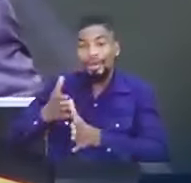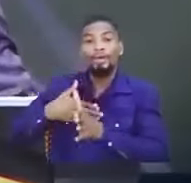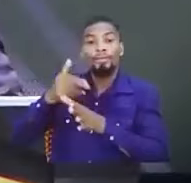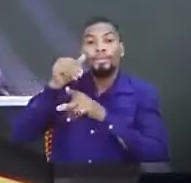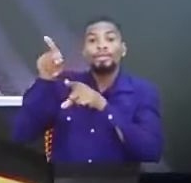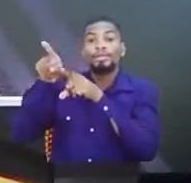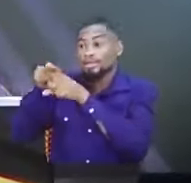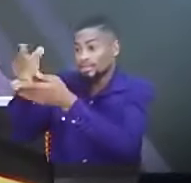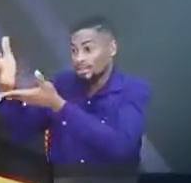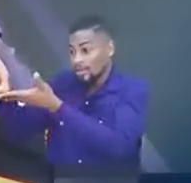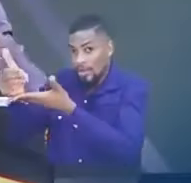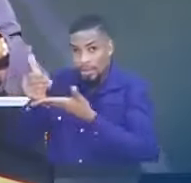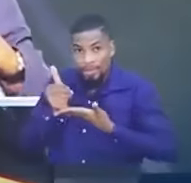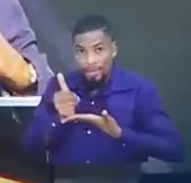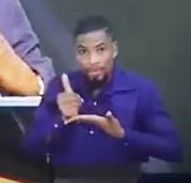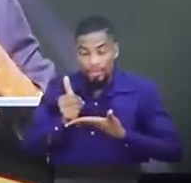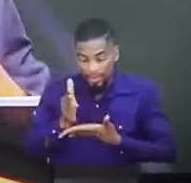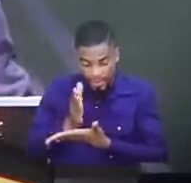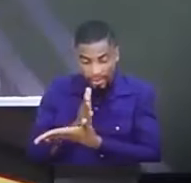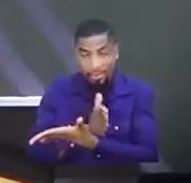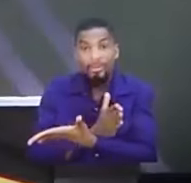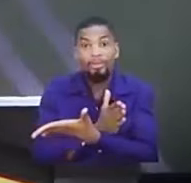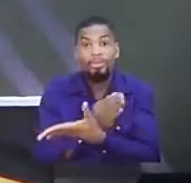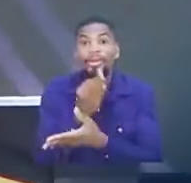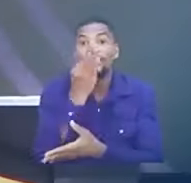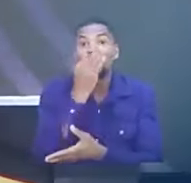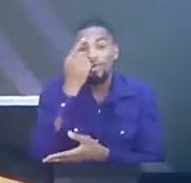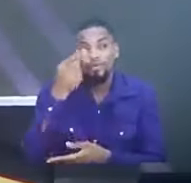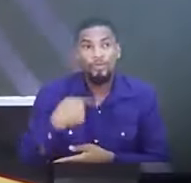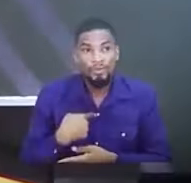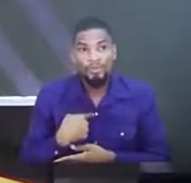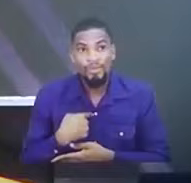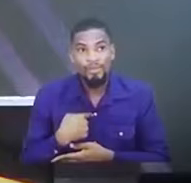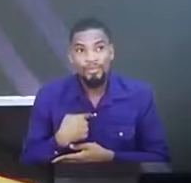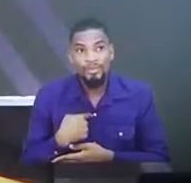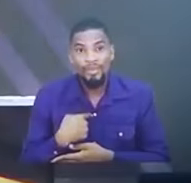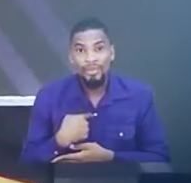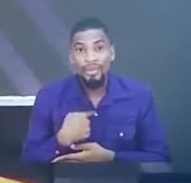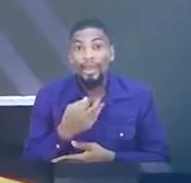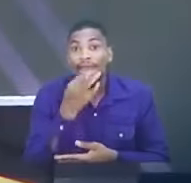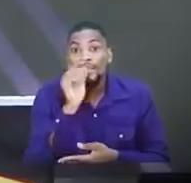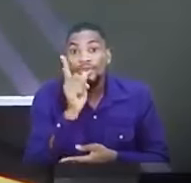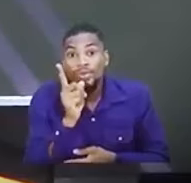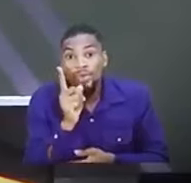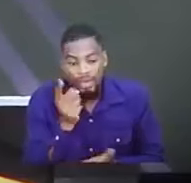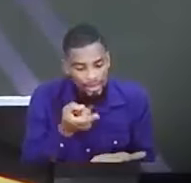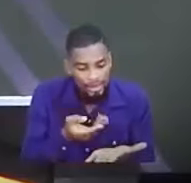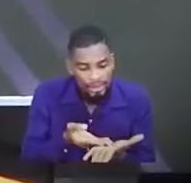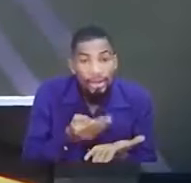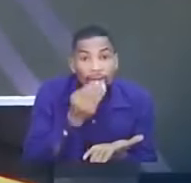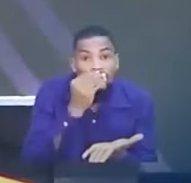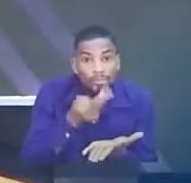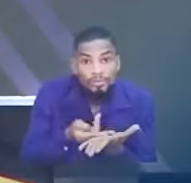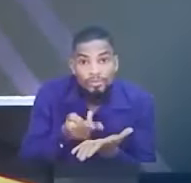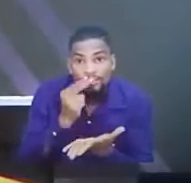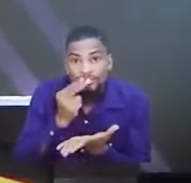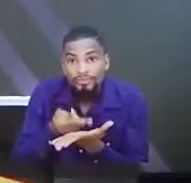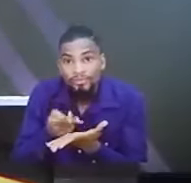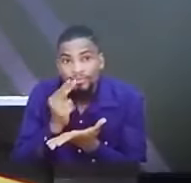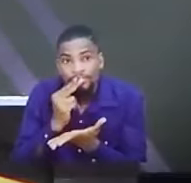me. Let her prepare food for me, and I want to eat it from her hands."